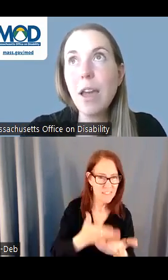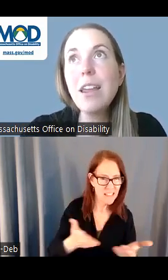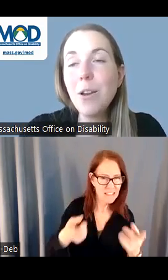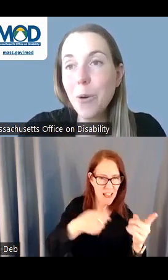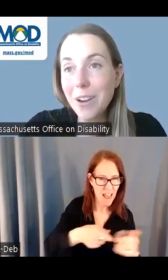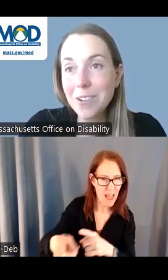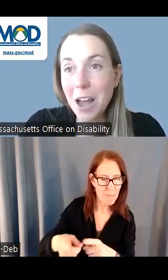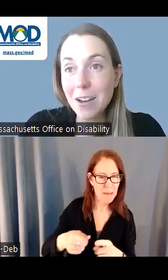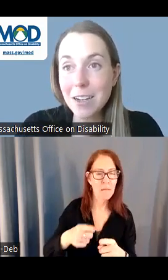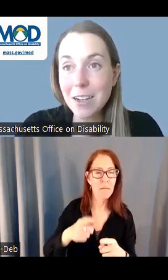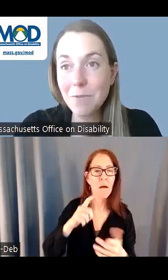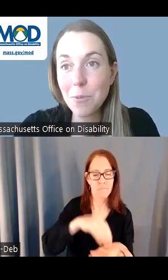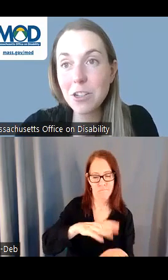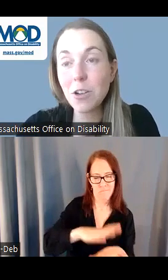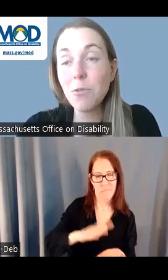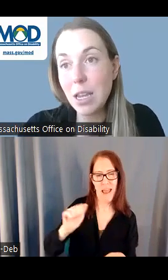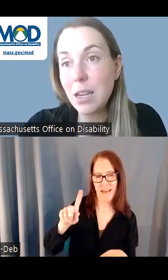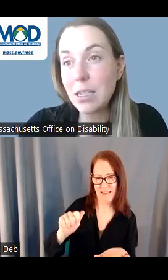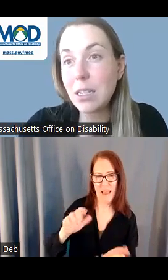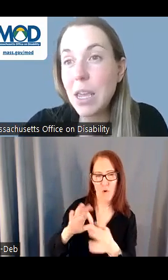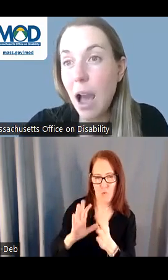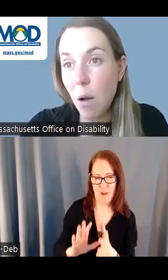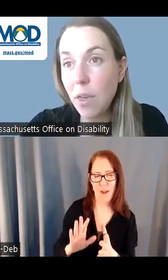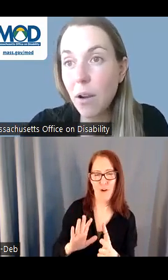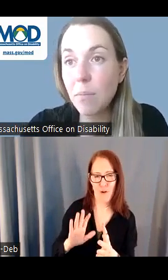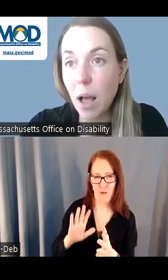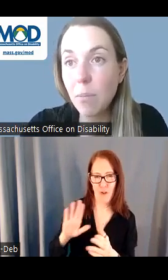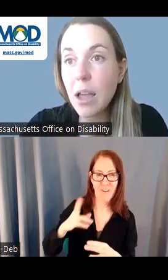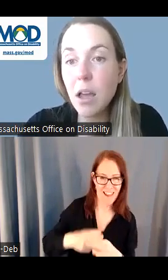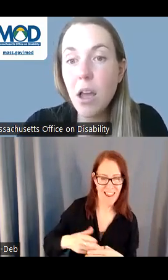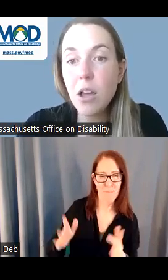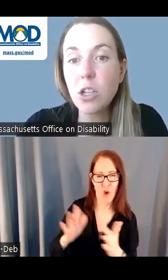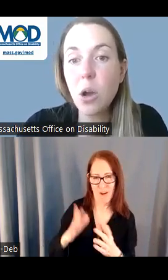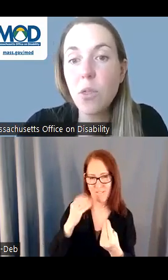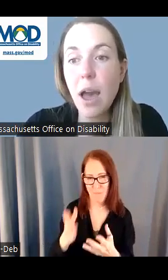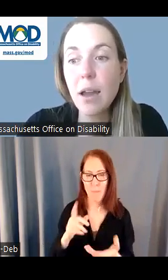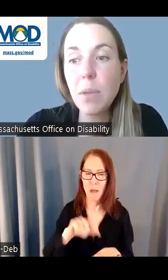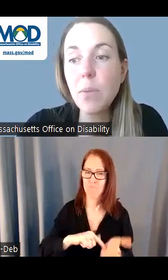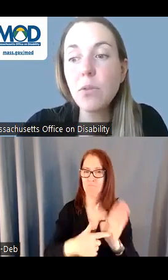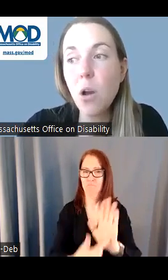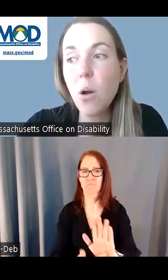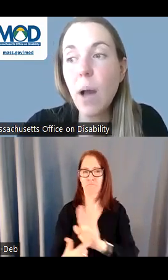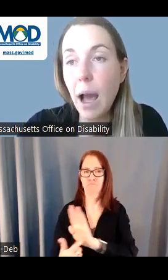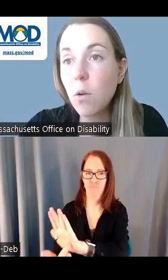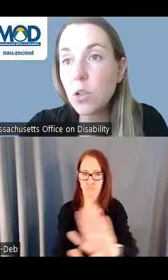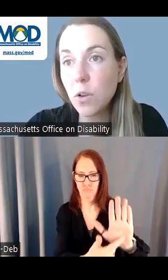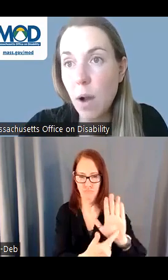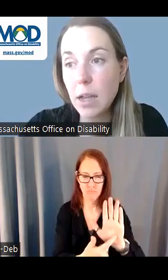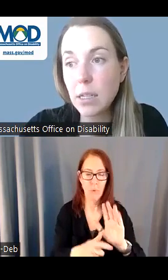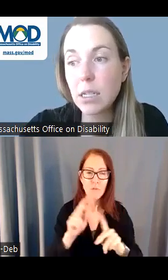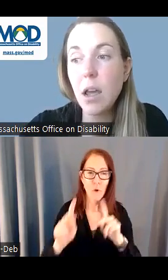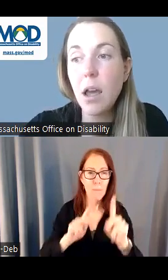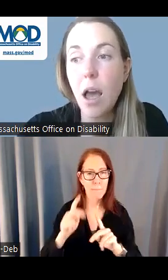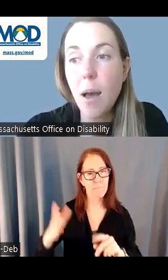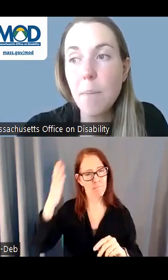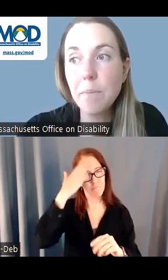the ADA coordinator's contact information really needs to be out there in public so that people know how to